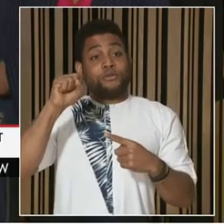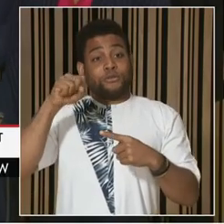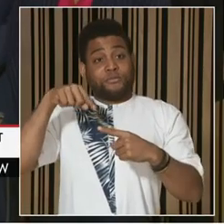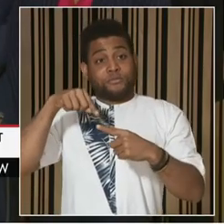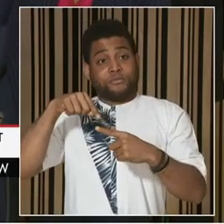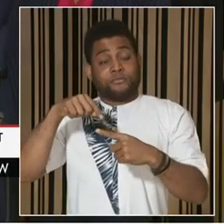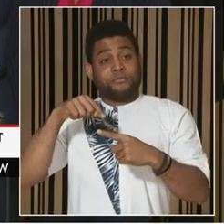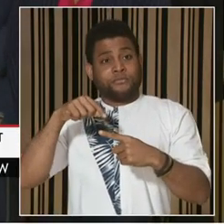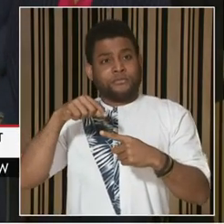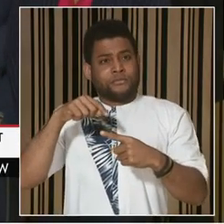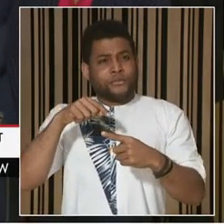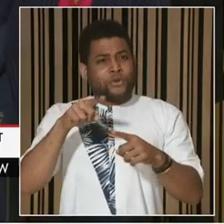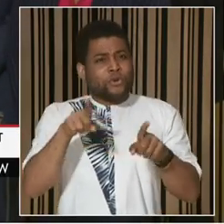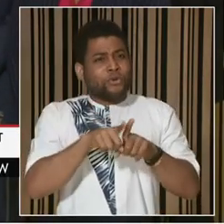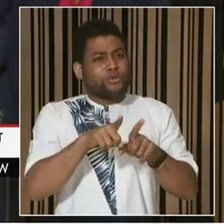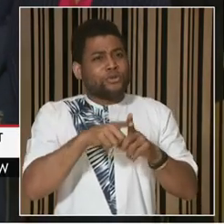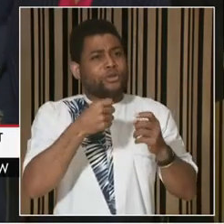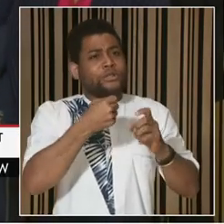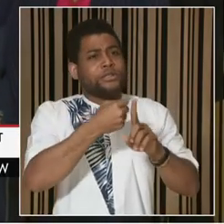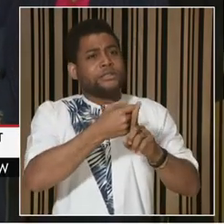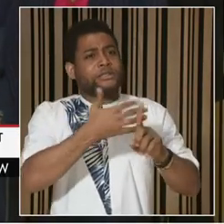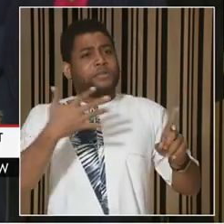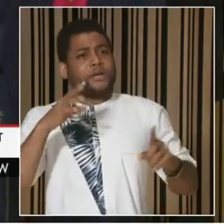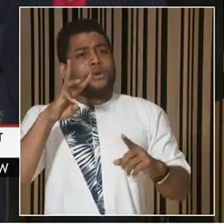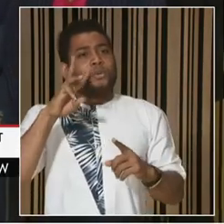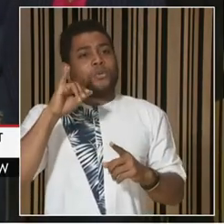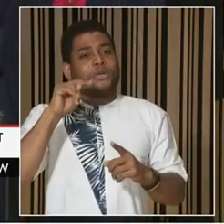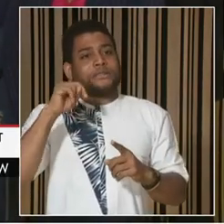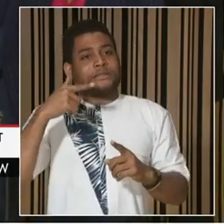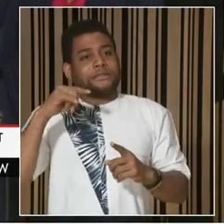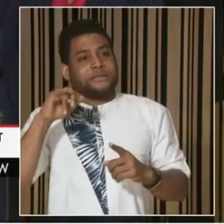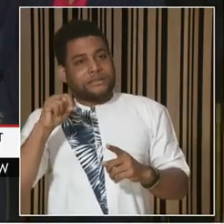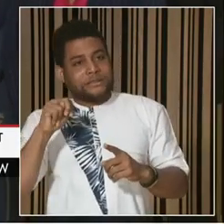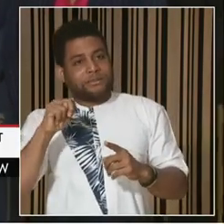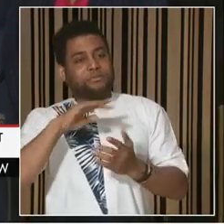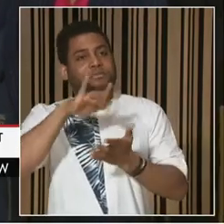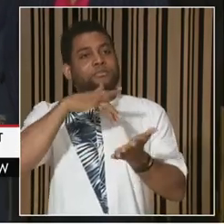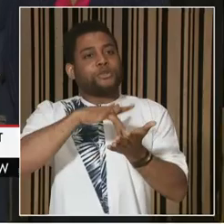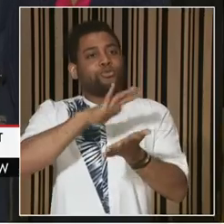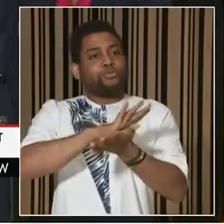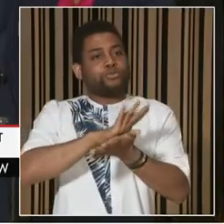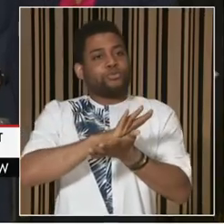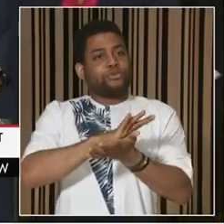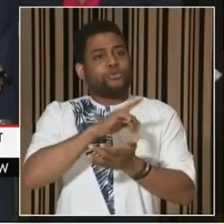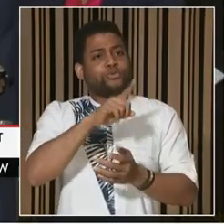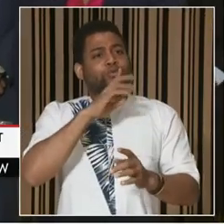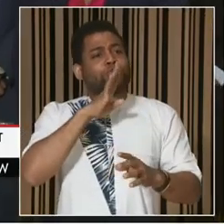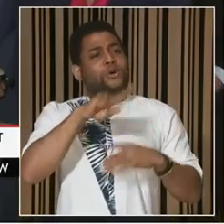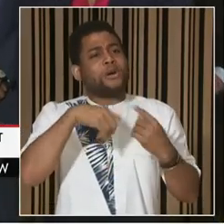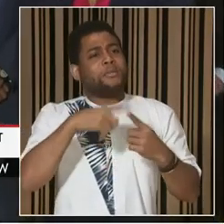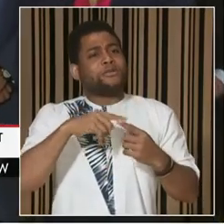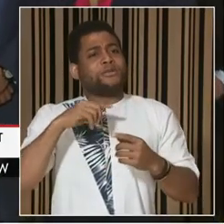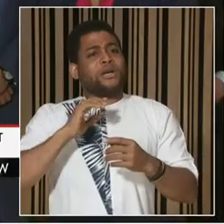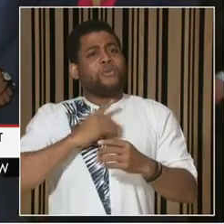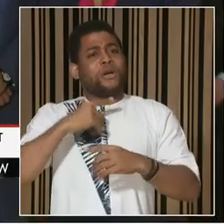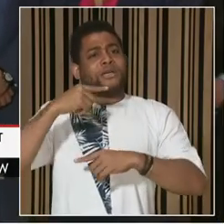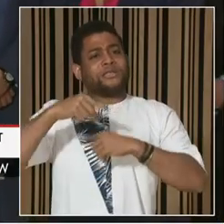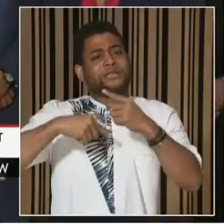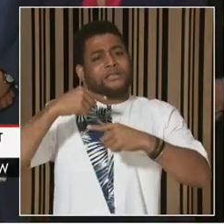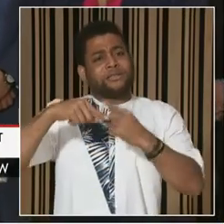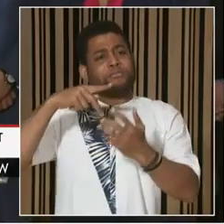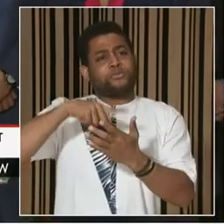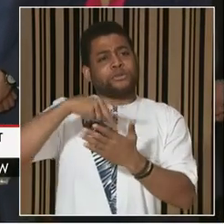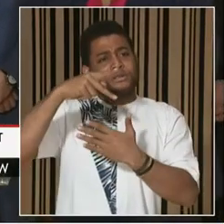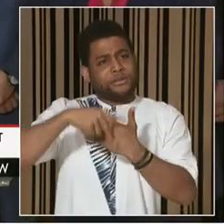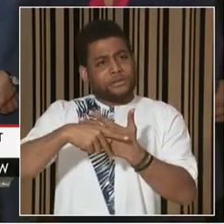middle school? Sure. So you refer to our legacy initiatives, and the aim of those programs